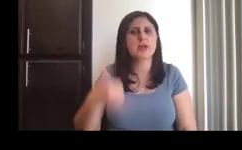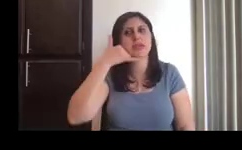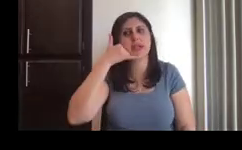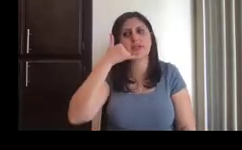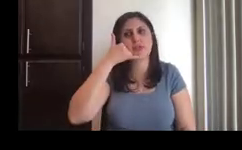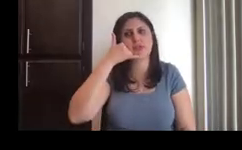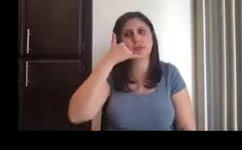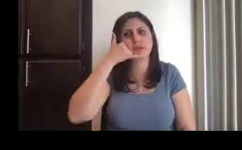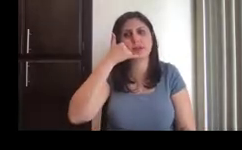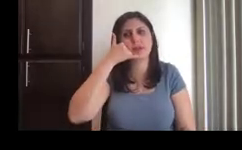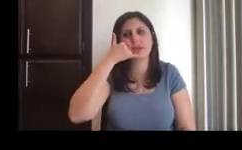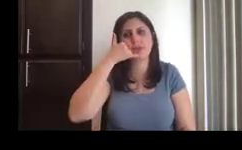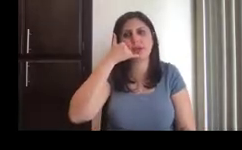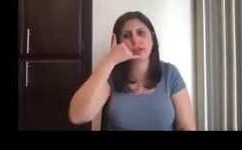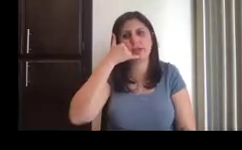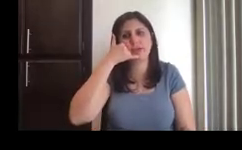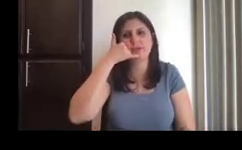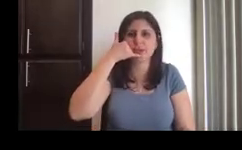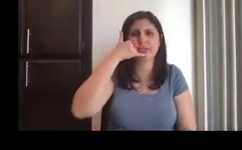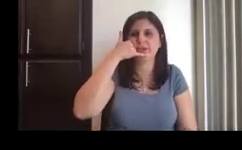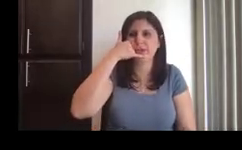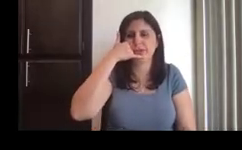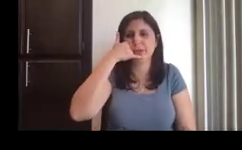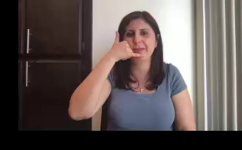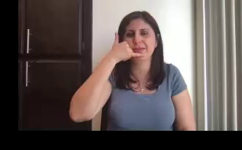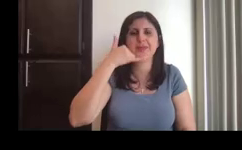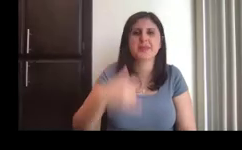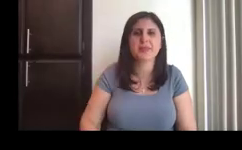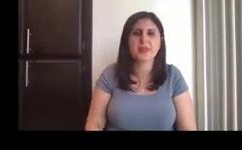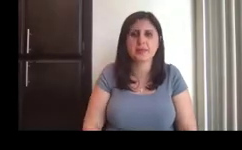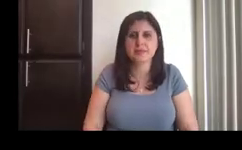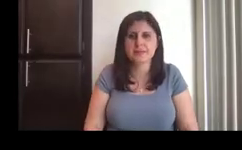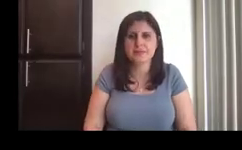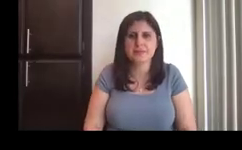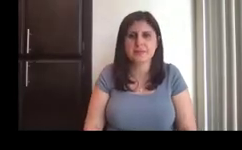Cell phone, cell phone, phone, cell phone, phone, cell phone, either way.